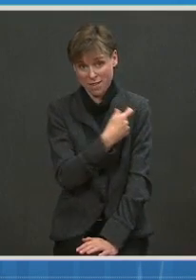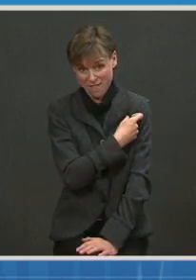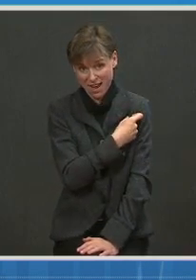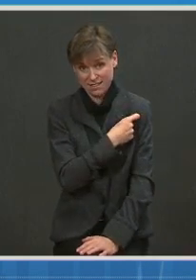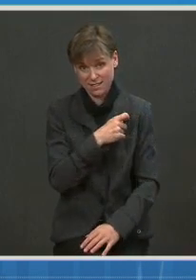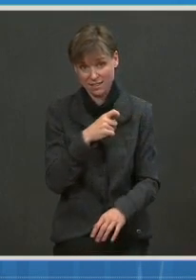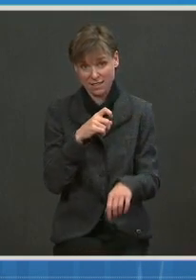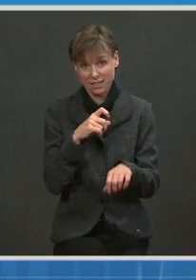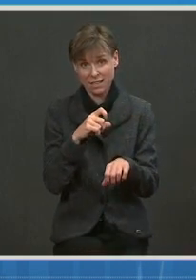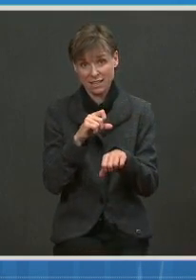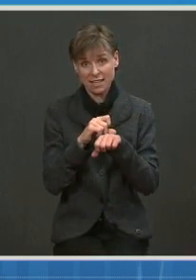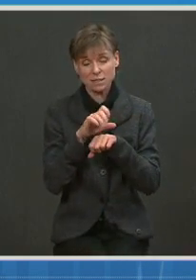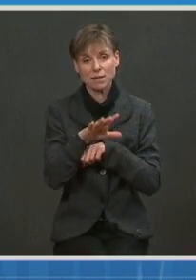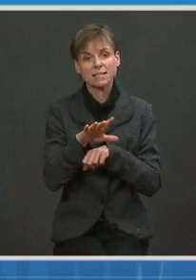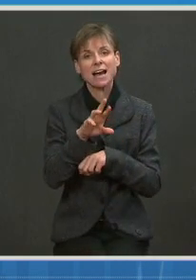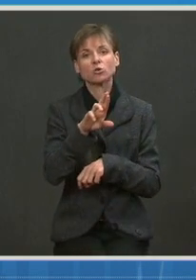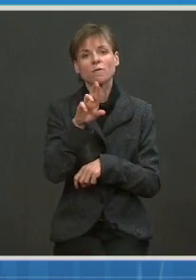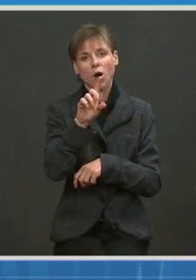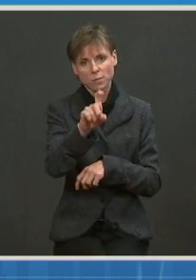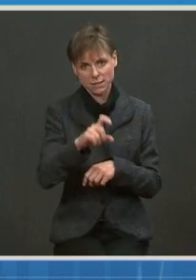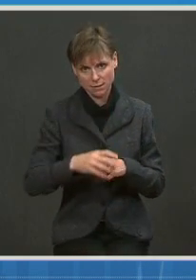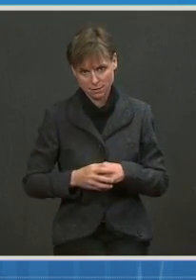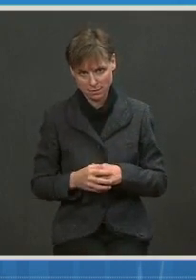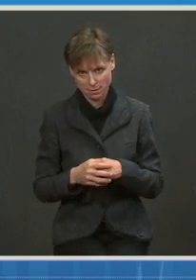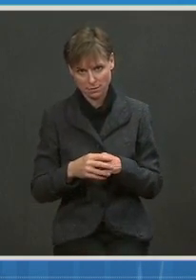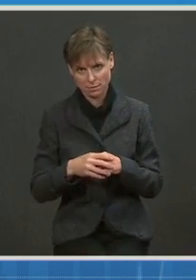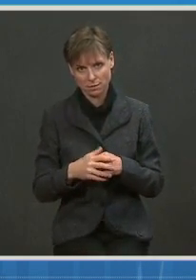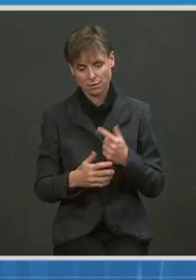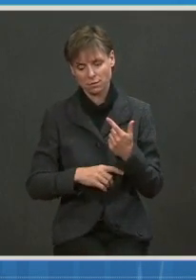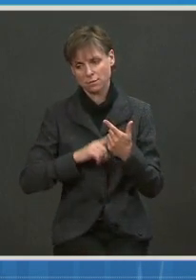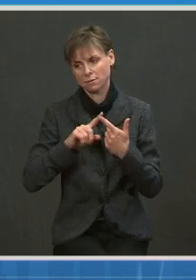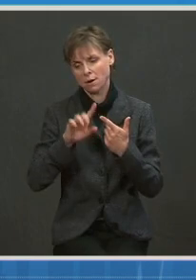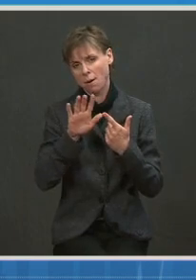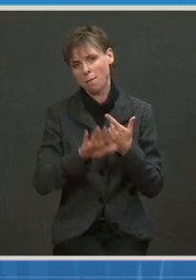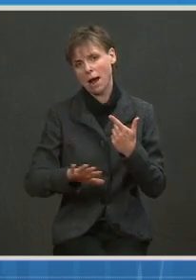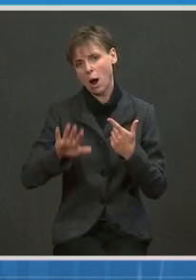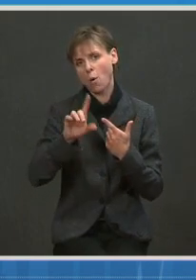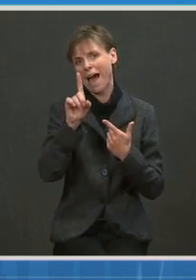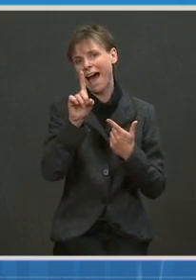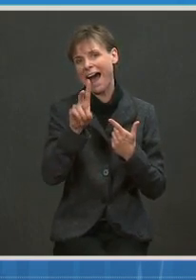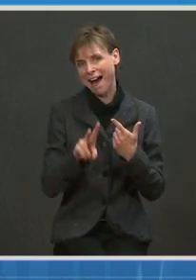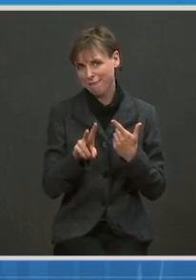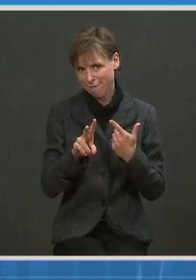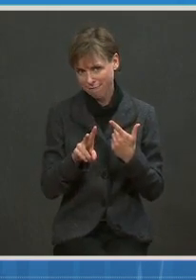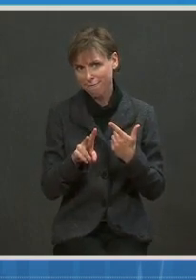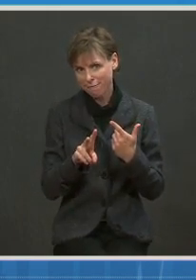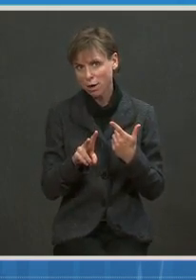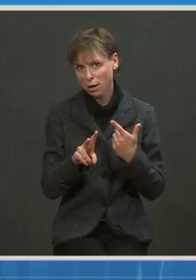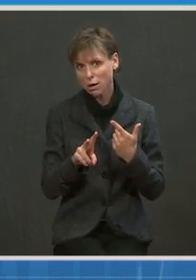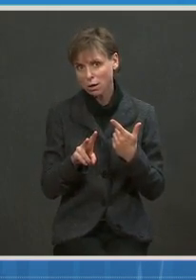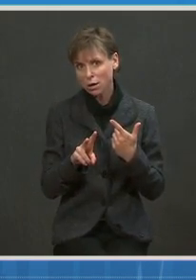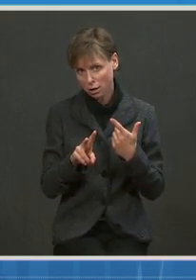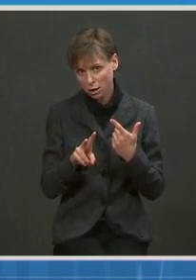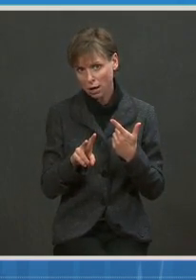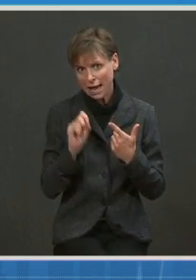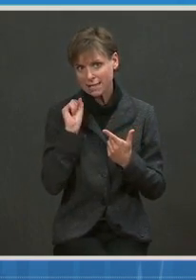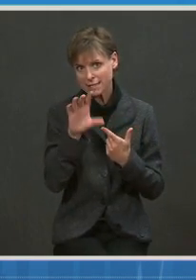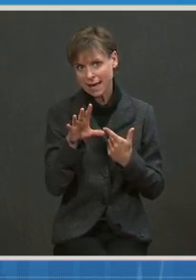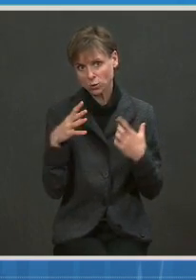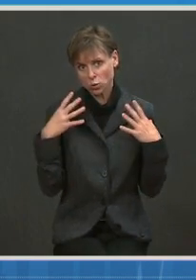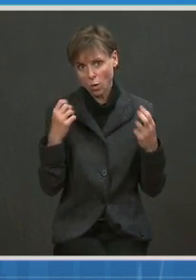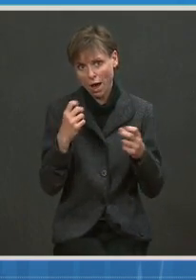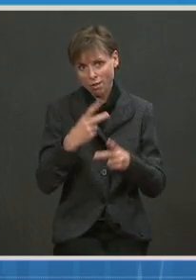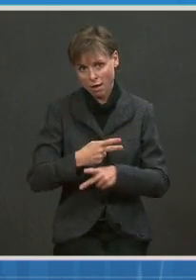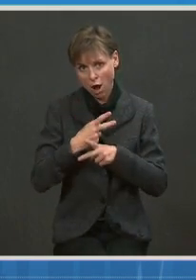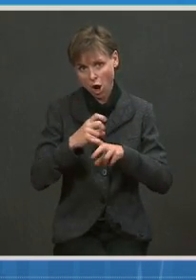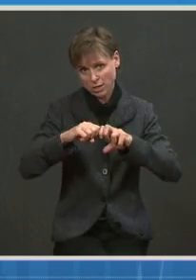going to retail pharmacies. Something in the order of half are going to the healthcare systems,